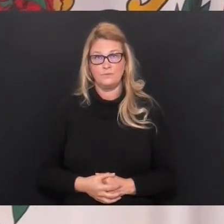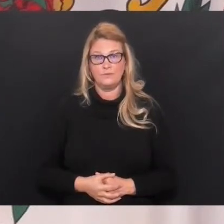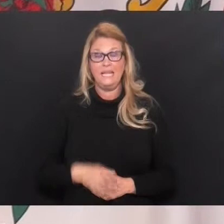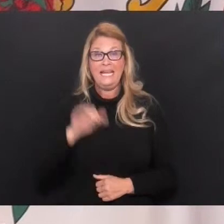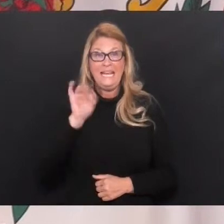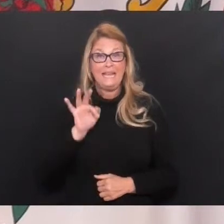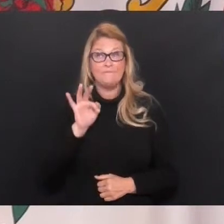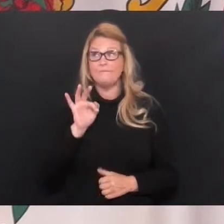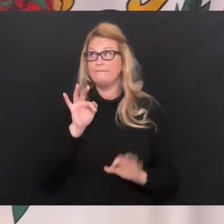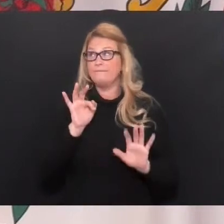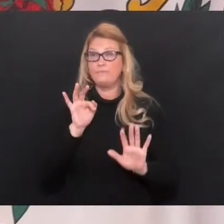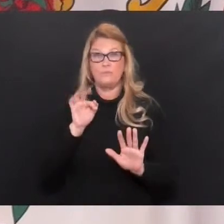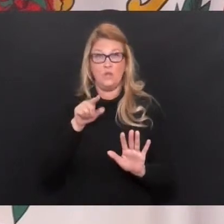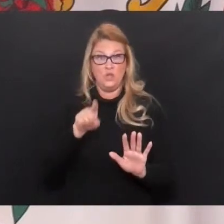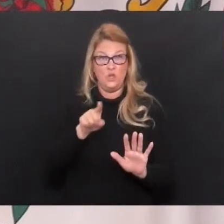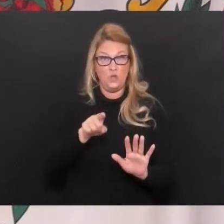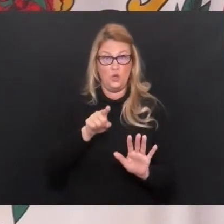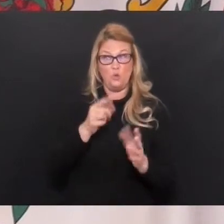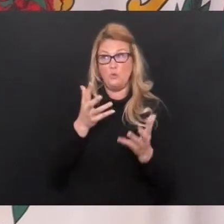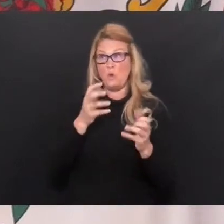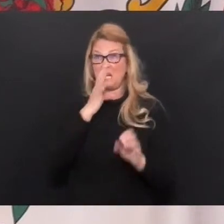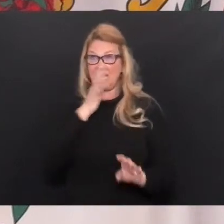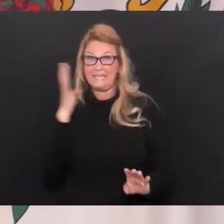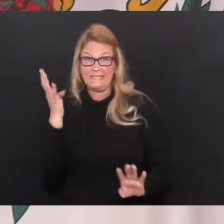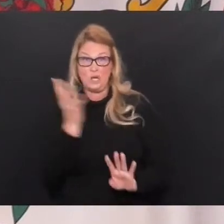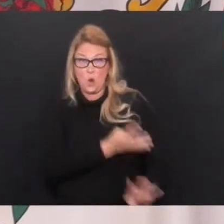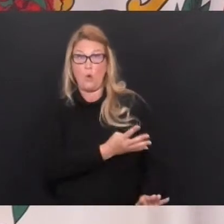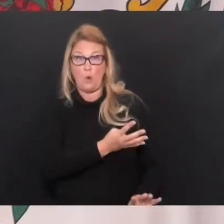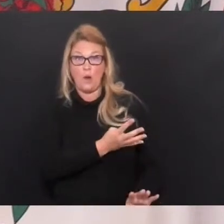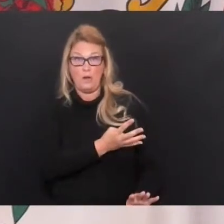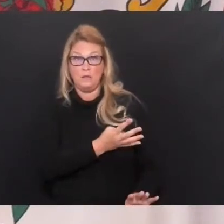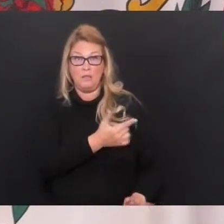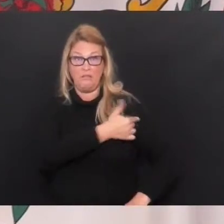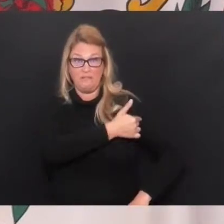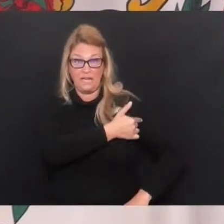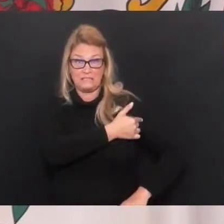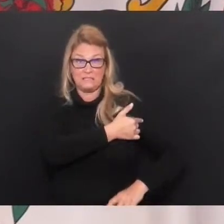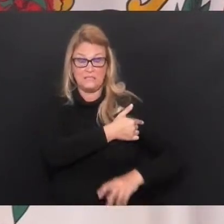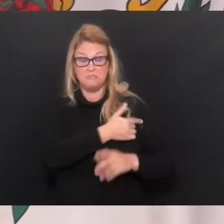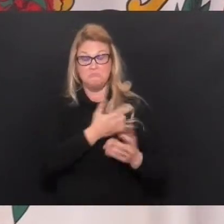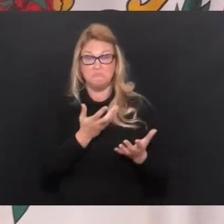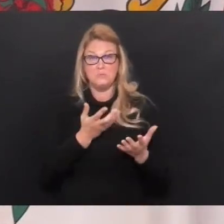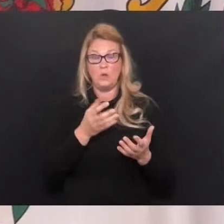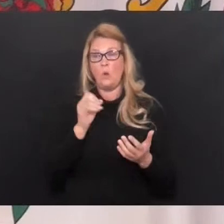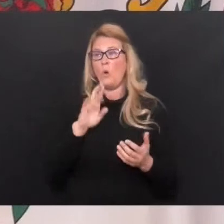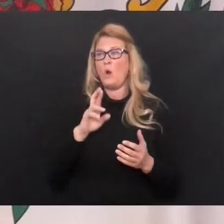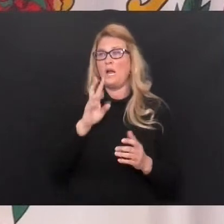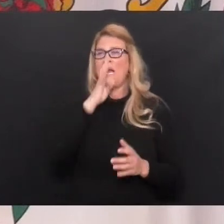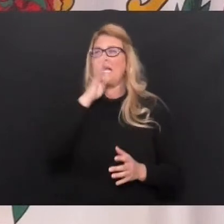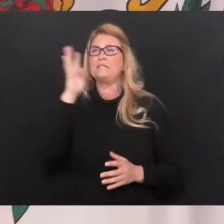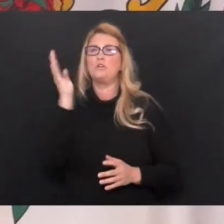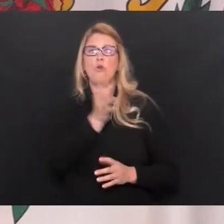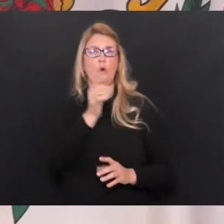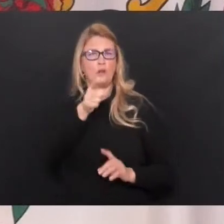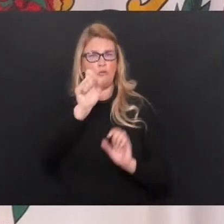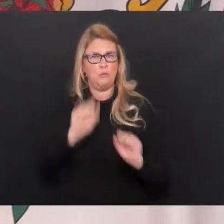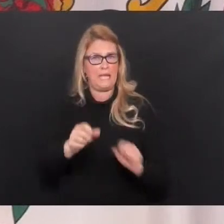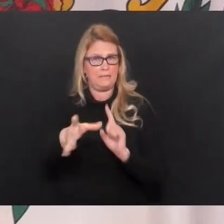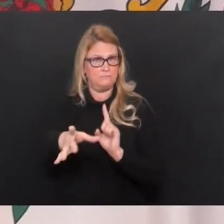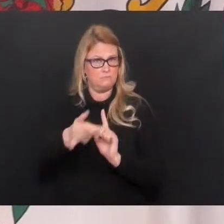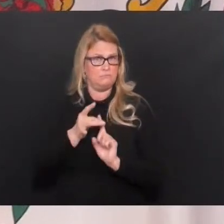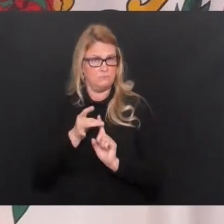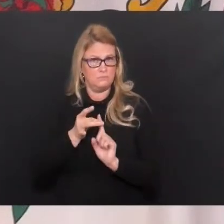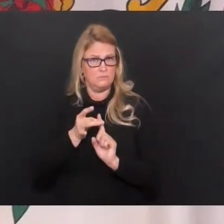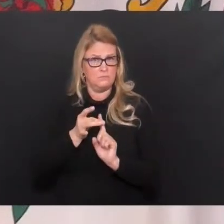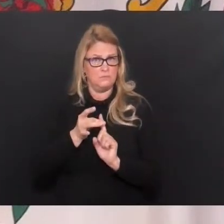ignore the likelihood of you getting this or you giving it to somebody else that is a loved one of you and